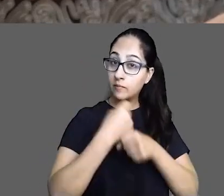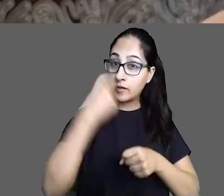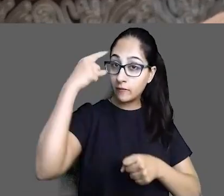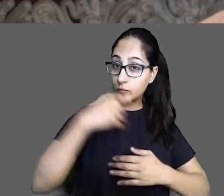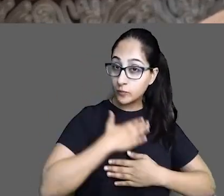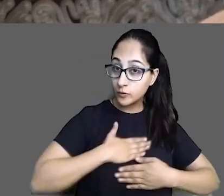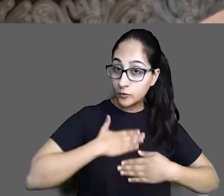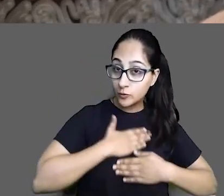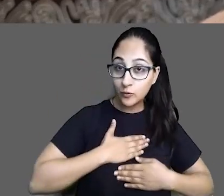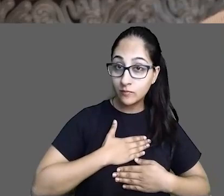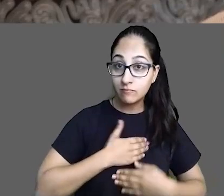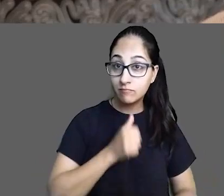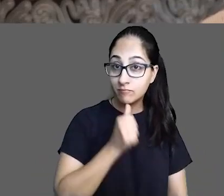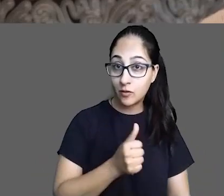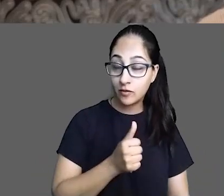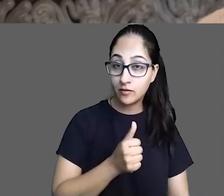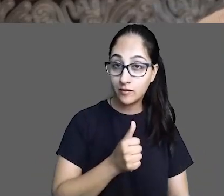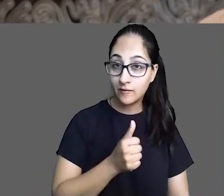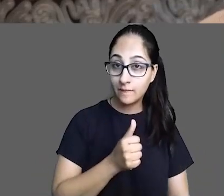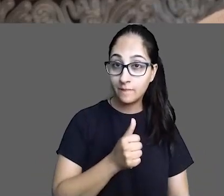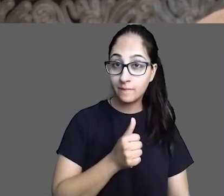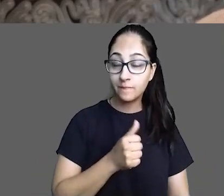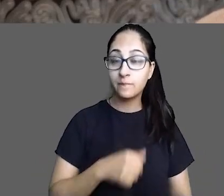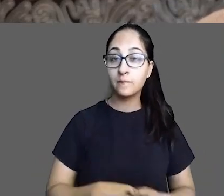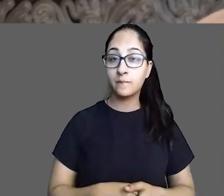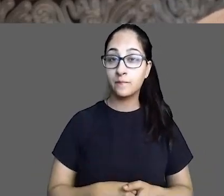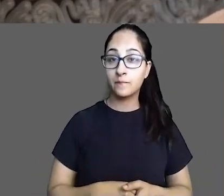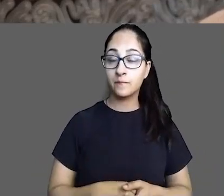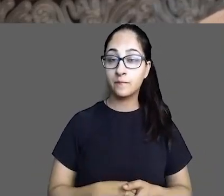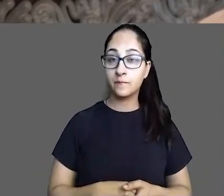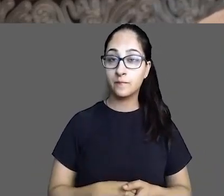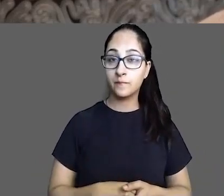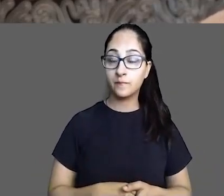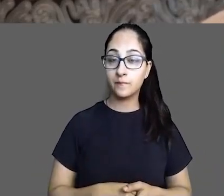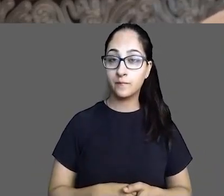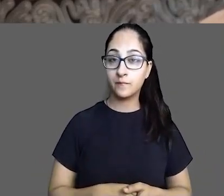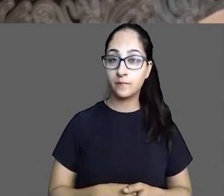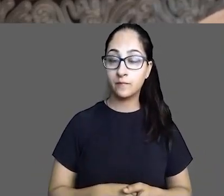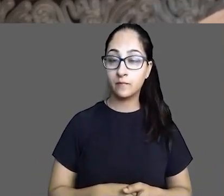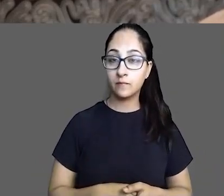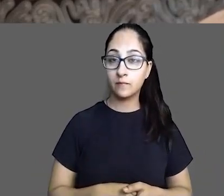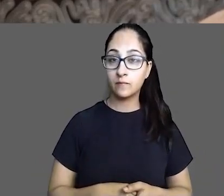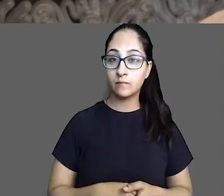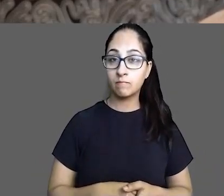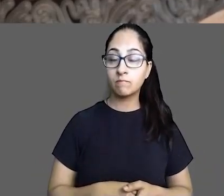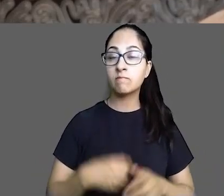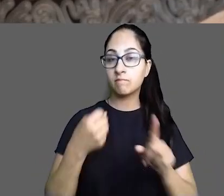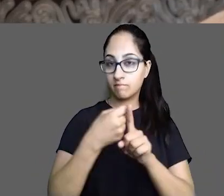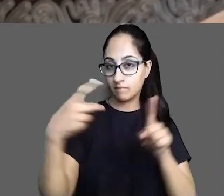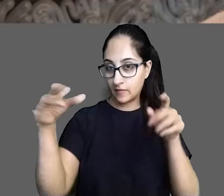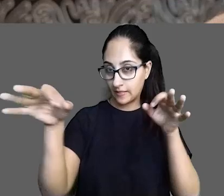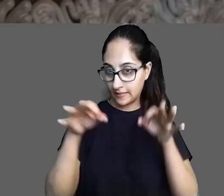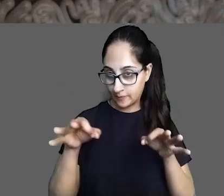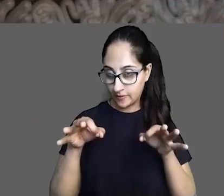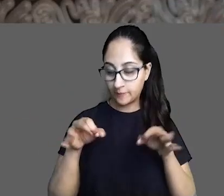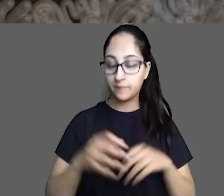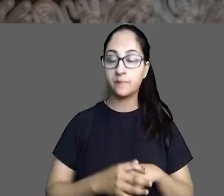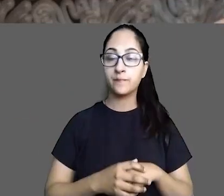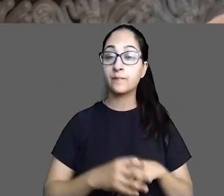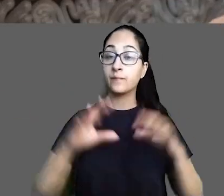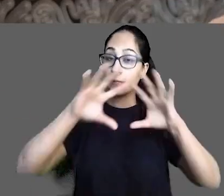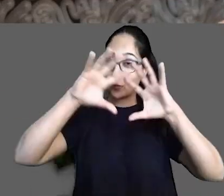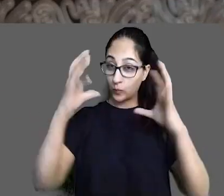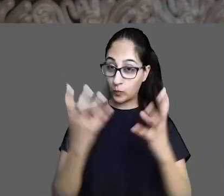as pure entertainment is completely false. And especially for so many of us who come from